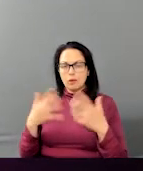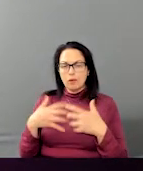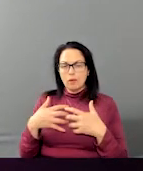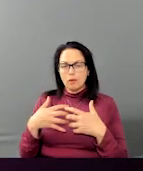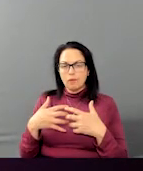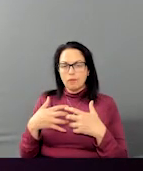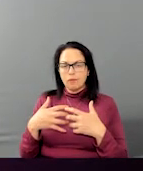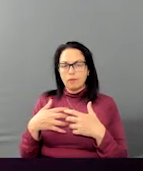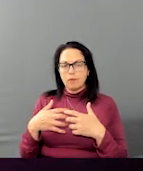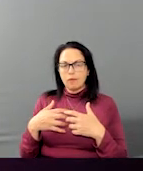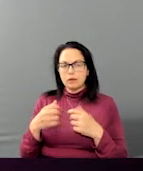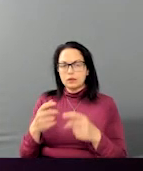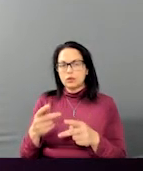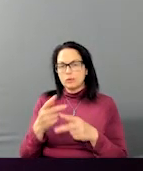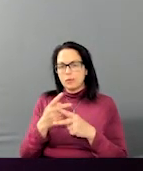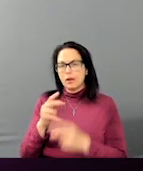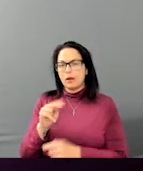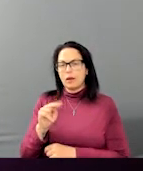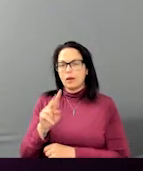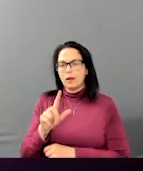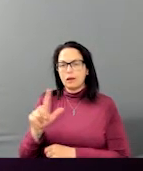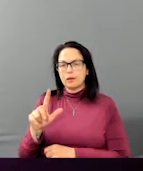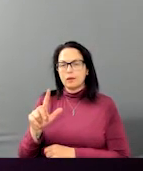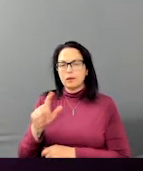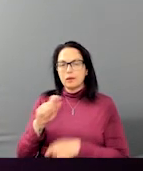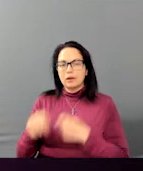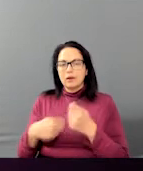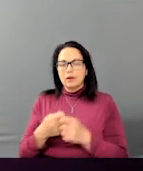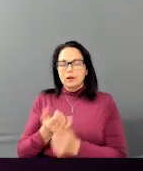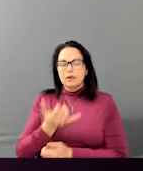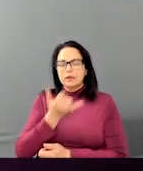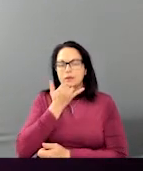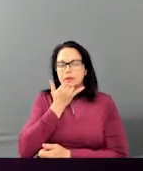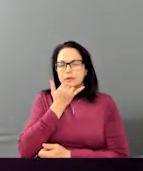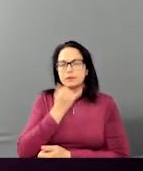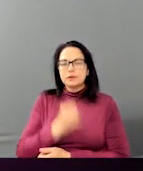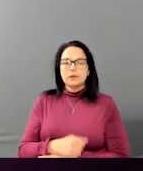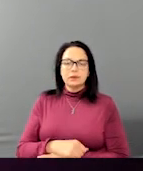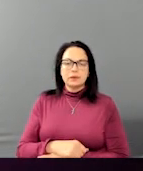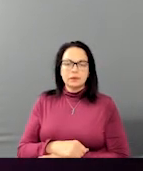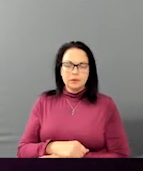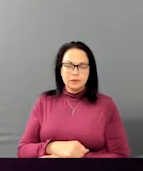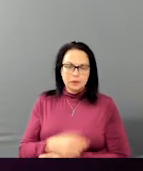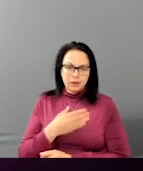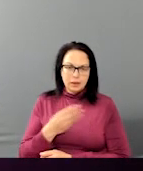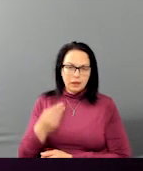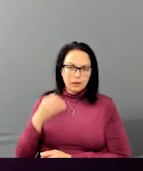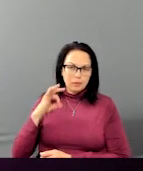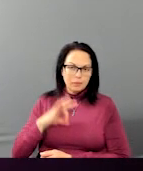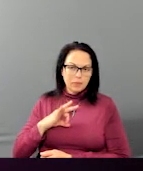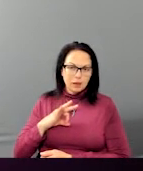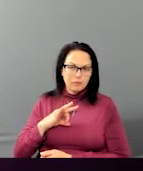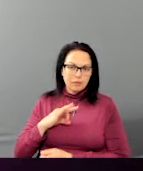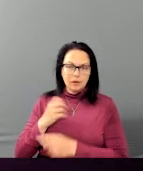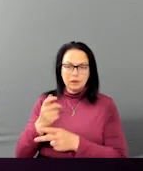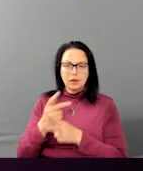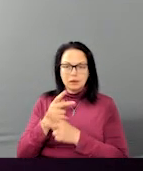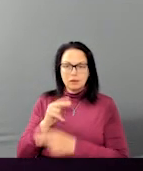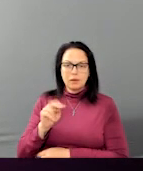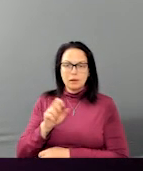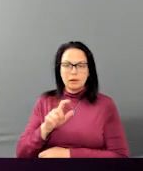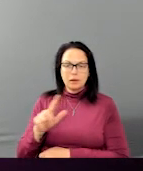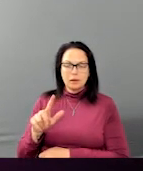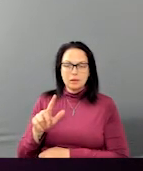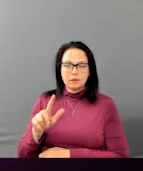back null instead of an error being thrown. And the benefit of getting back null is that you can